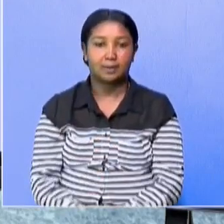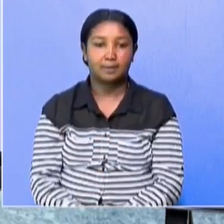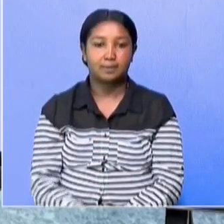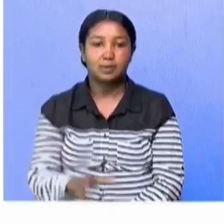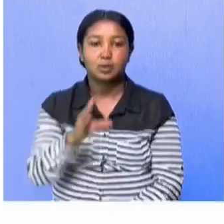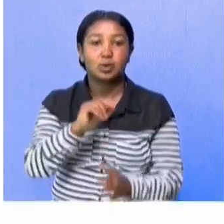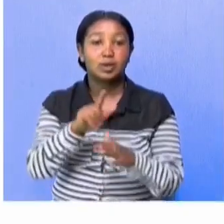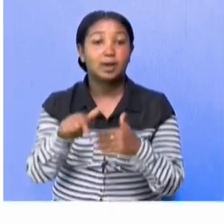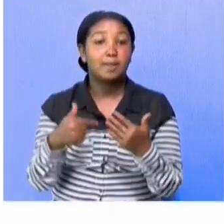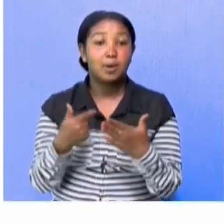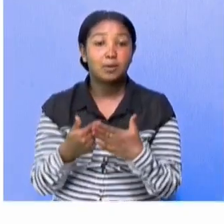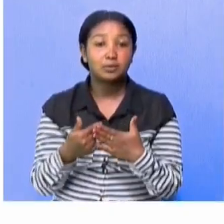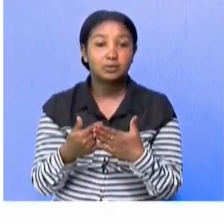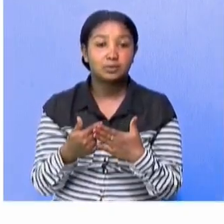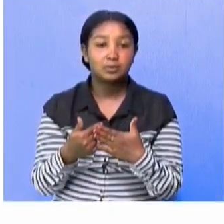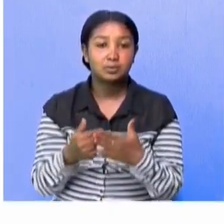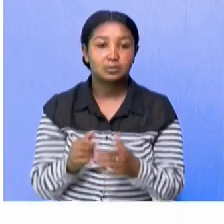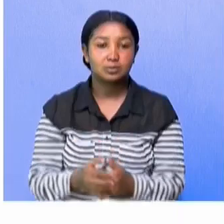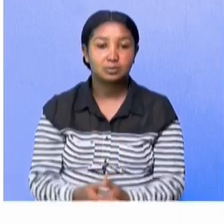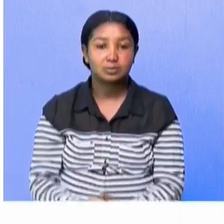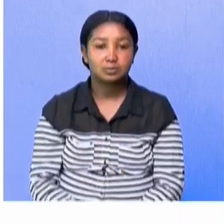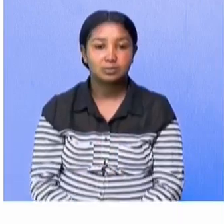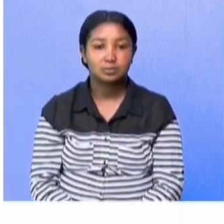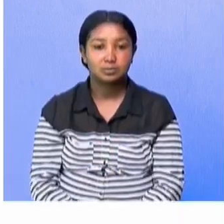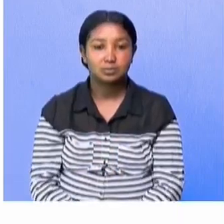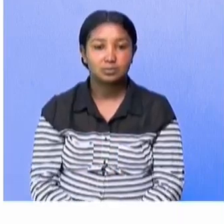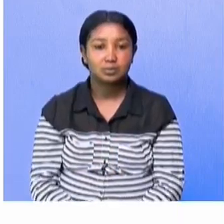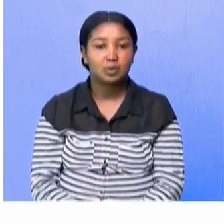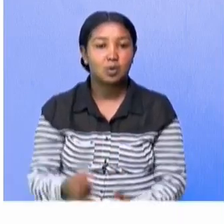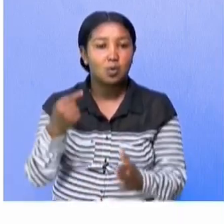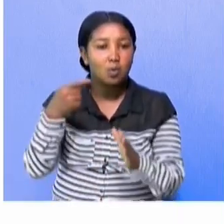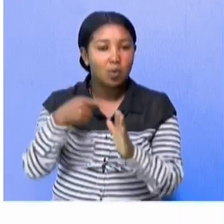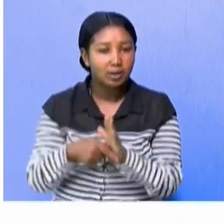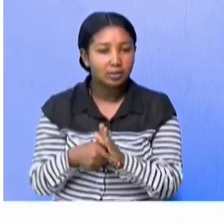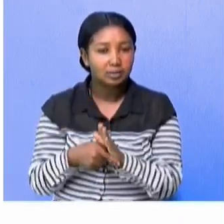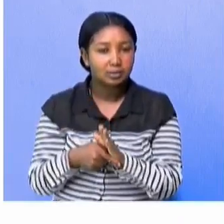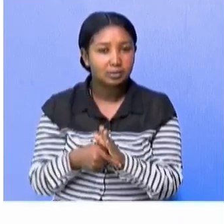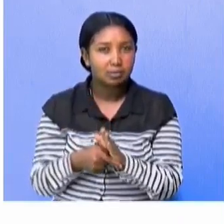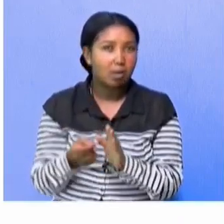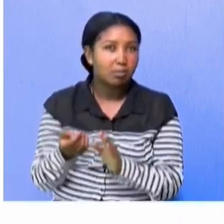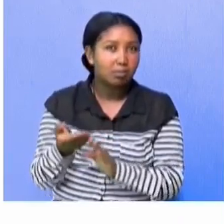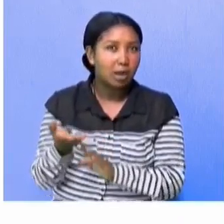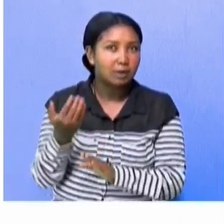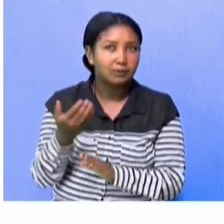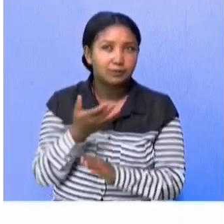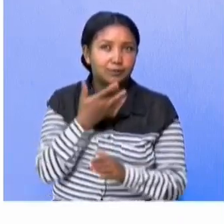talking about last. What happened